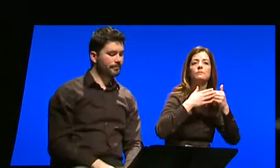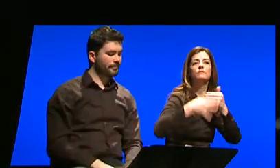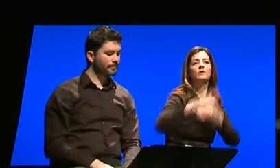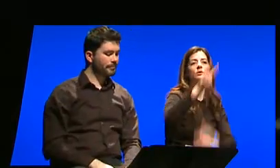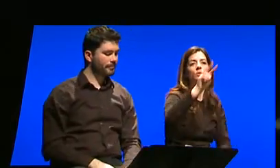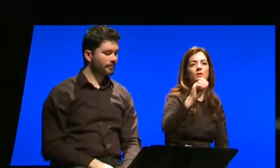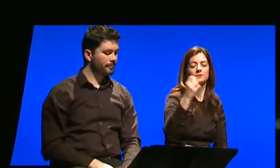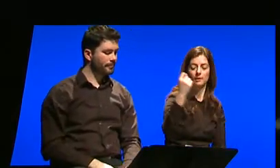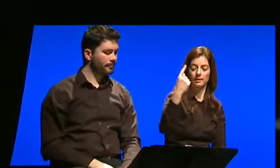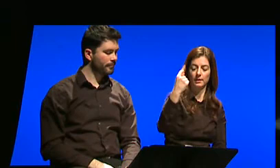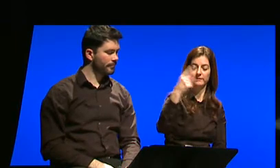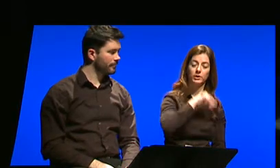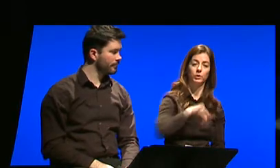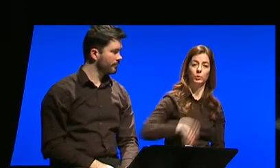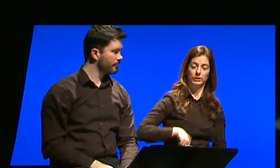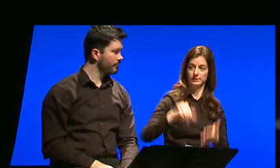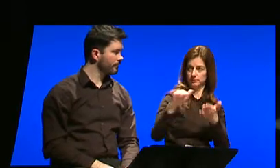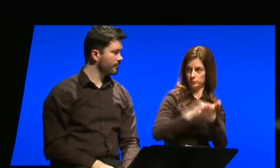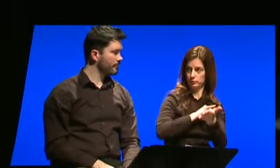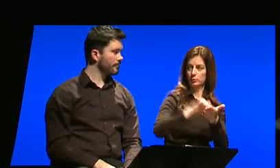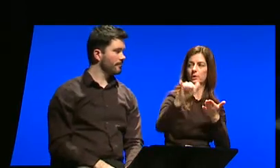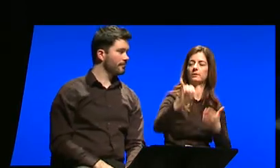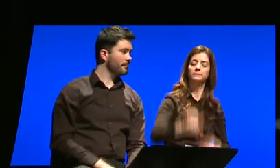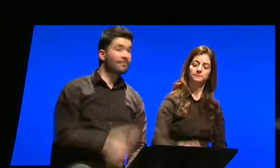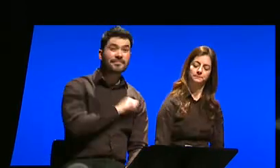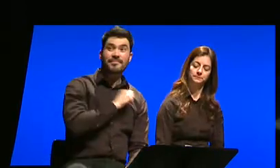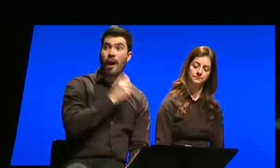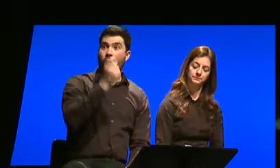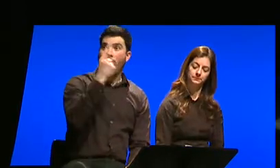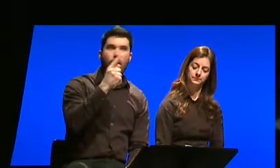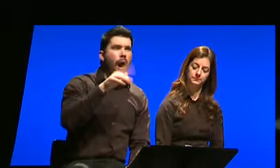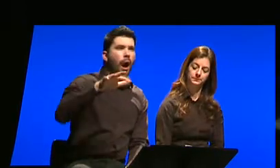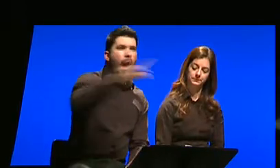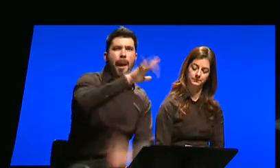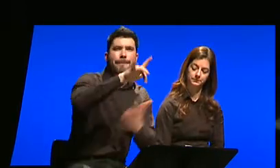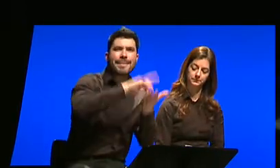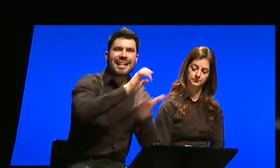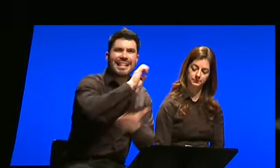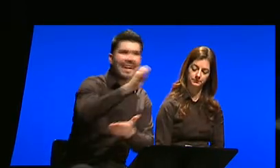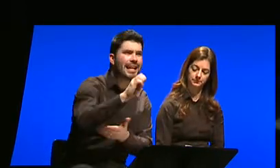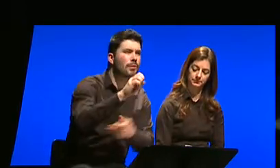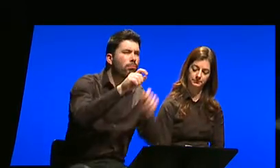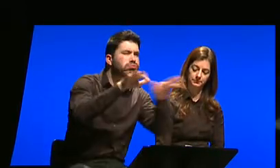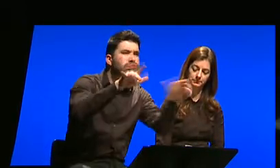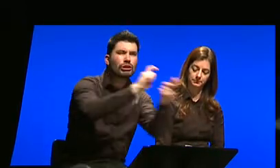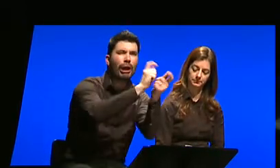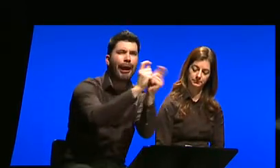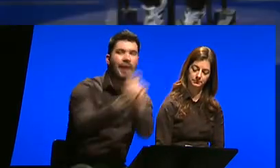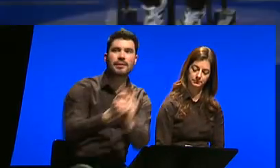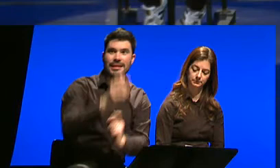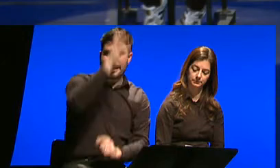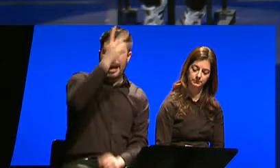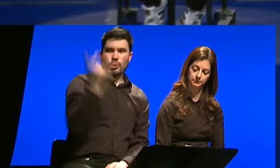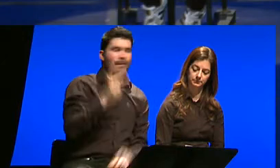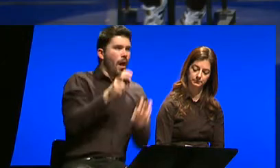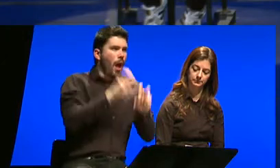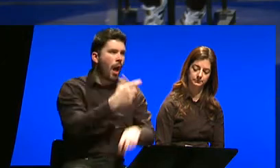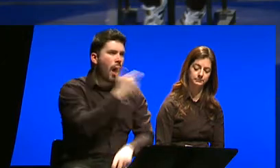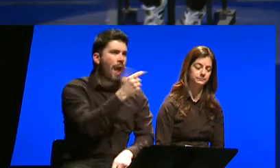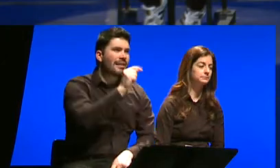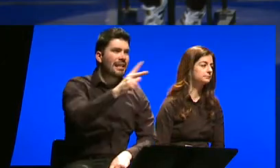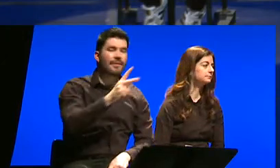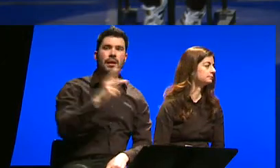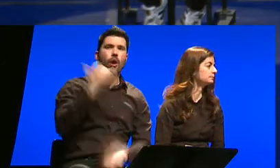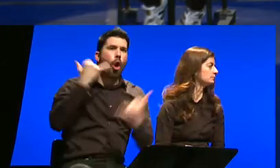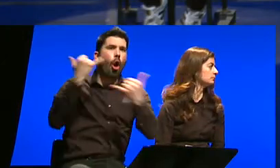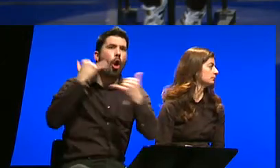2011. Bayside, Queens. Revolution is sweeping across the Arab world. I'm glued to the TV with my dad. He's arguing every day with our